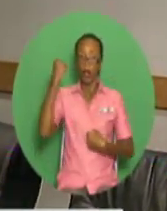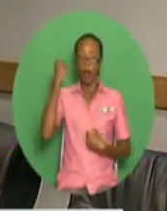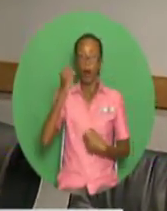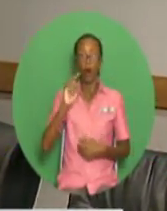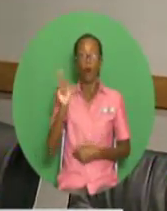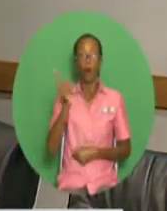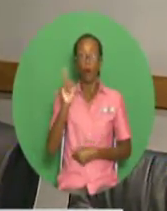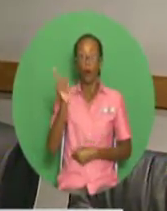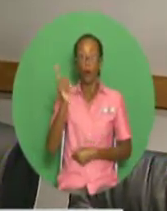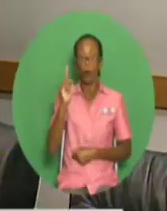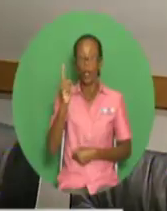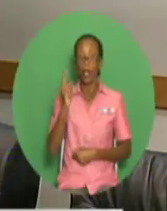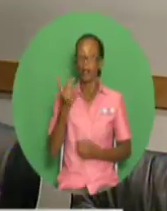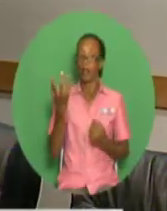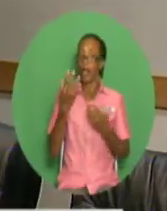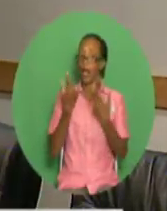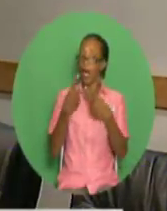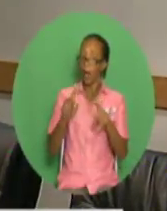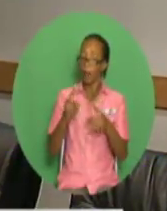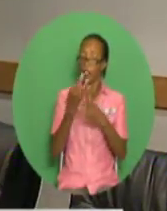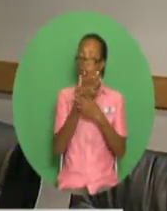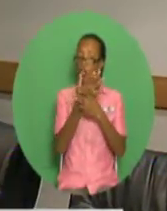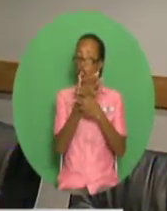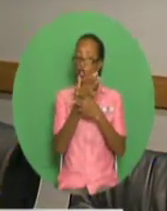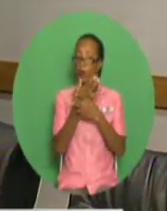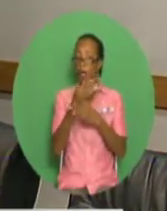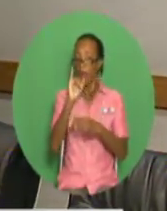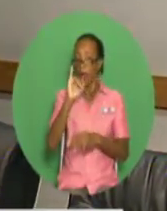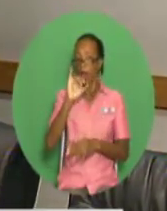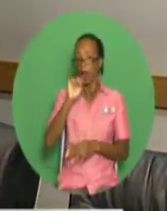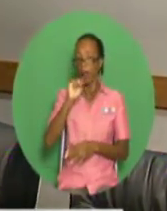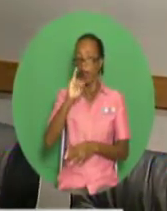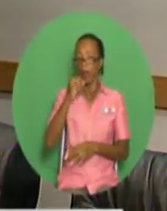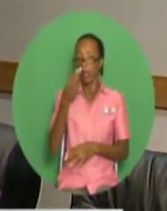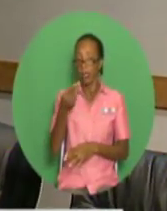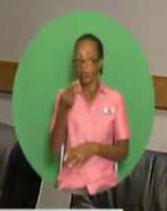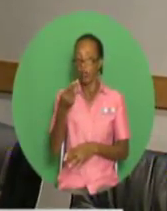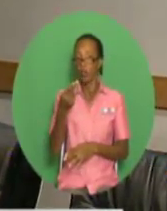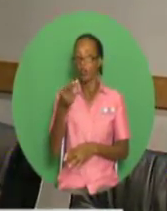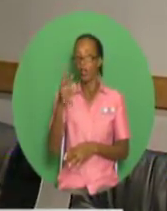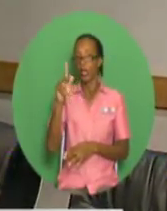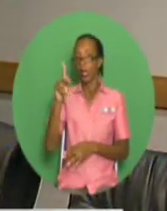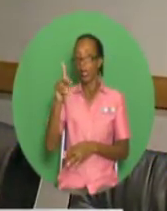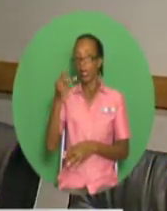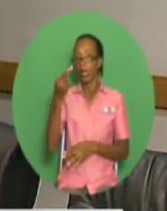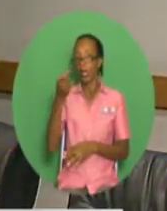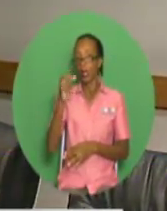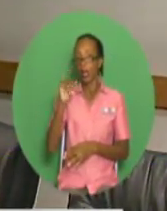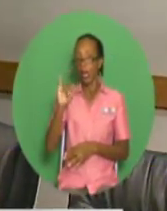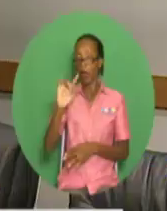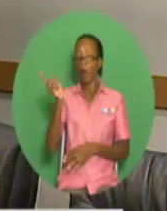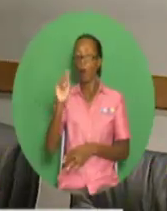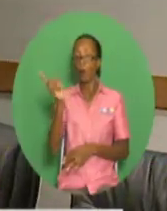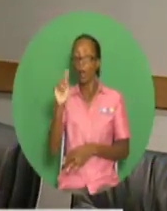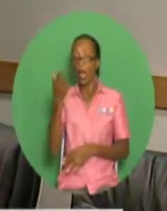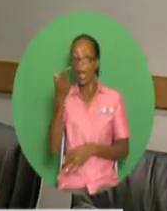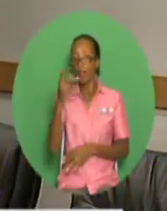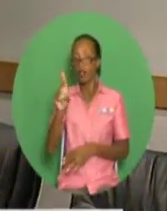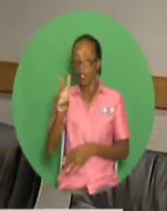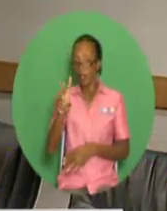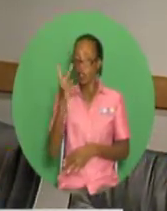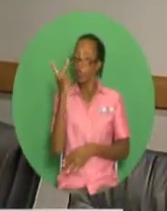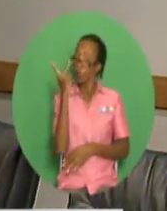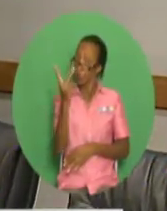in Germany, and Ms. Isaiah Kanhai won in Las Vegas, and he also became a pro. First time in history of Trinidad and Tobago, we have